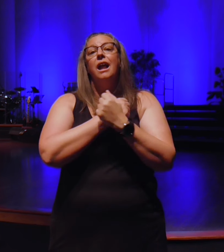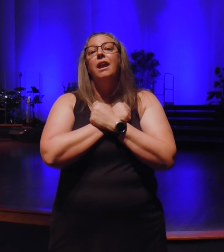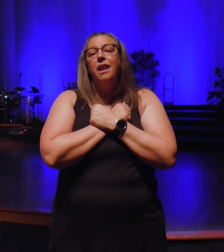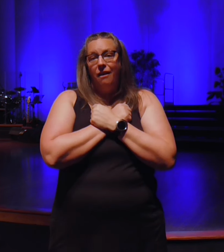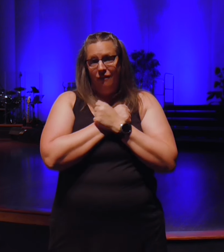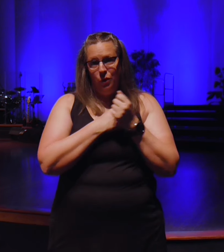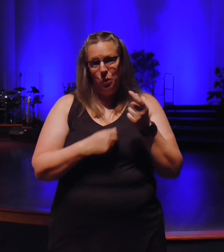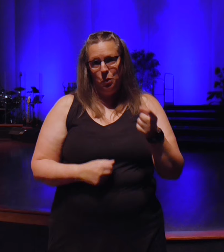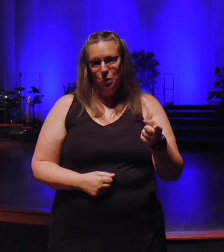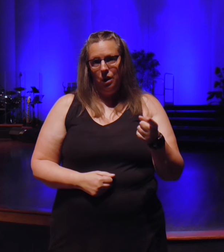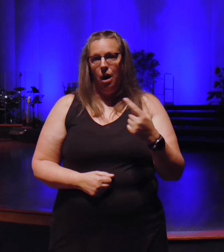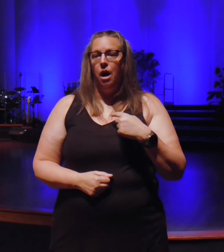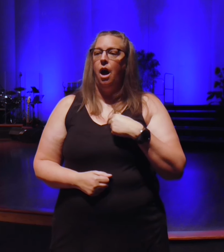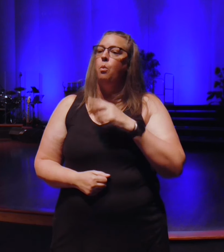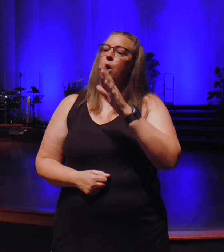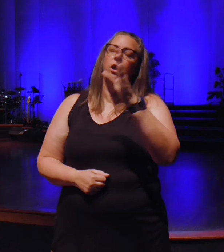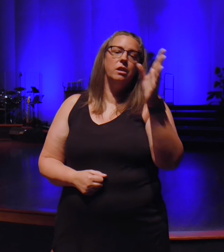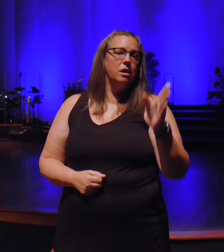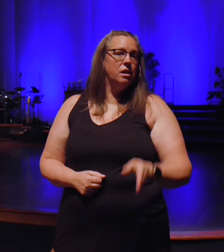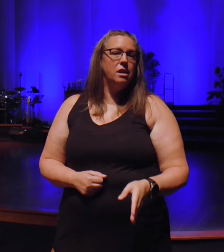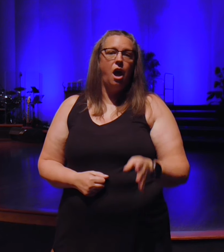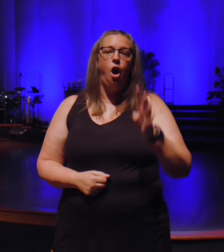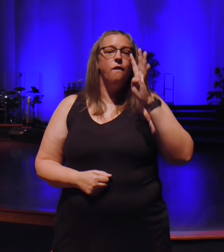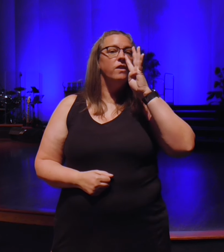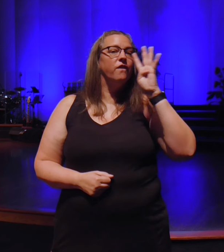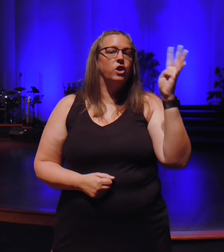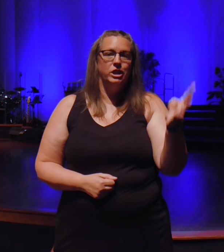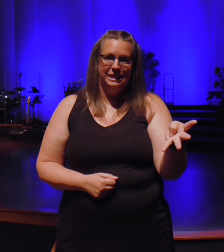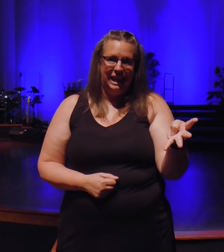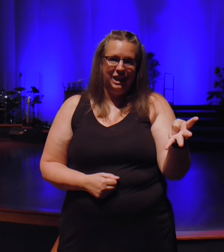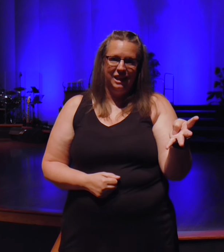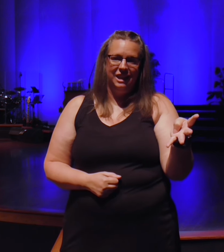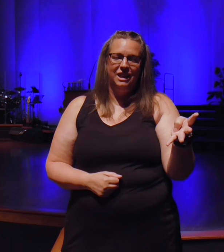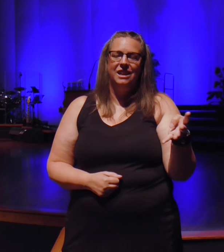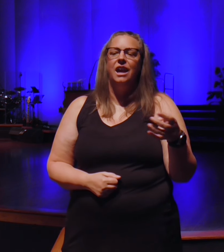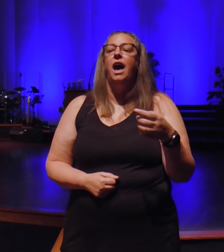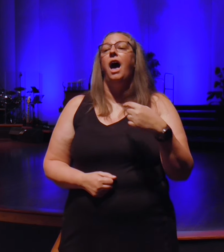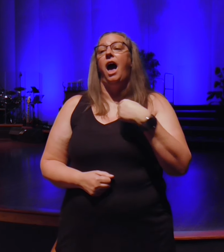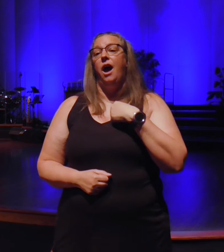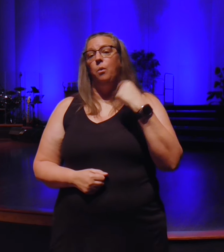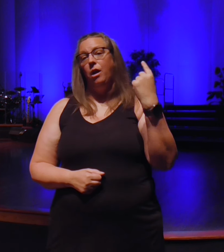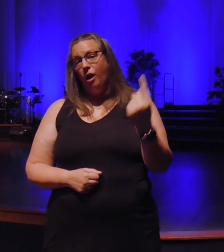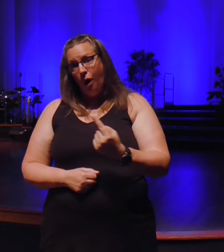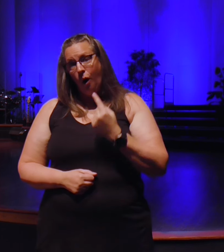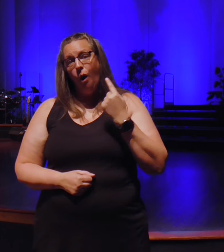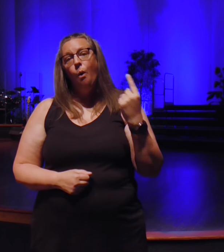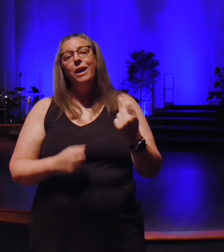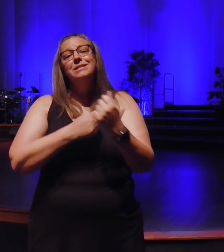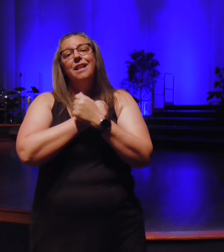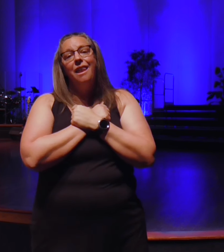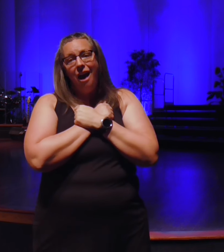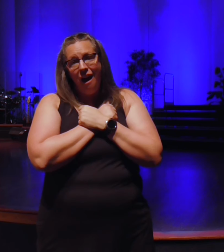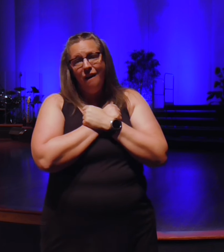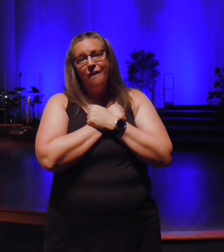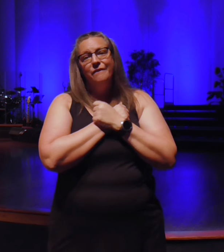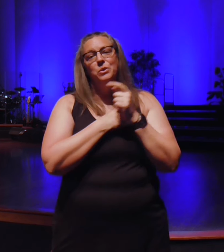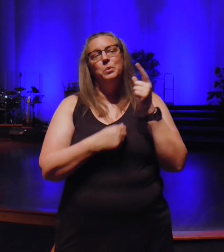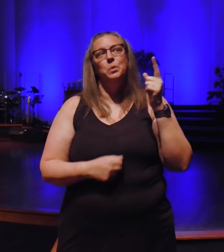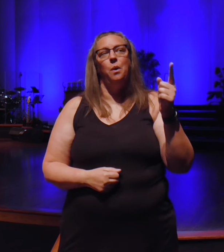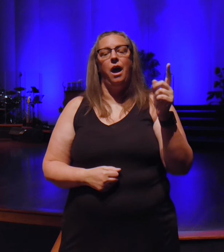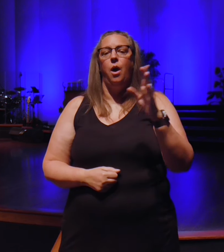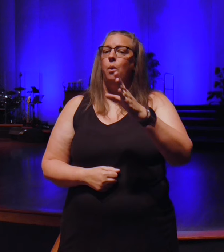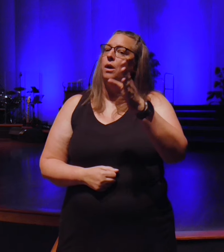you. I will never forsake you. I will always love